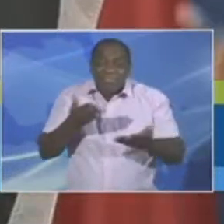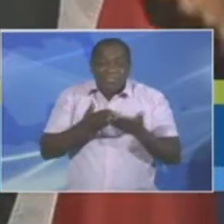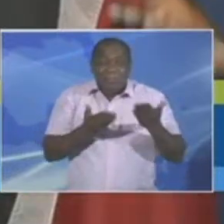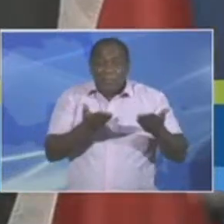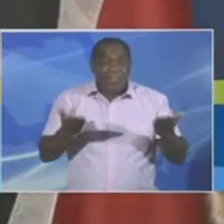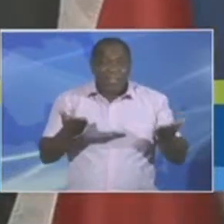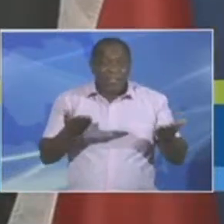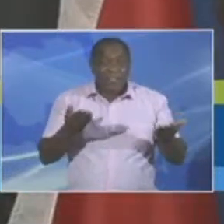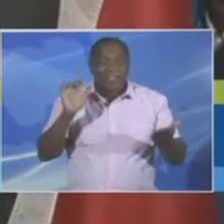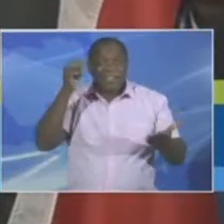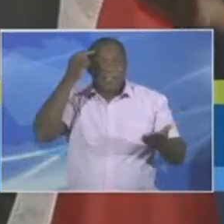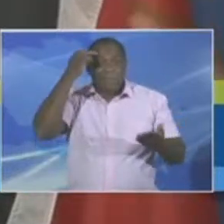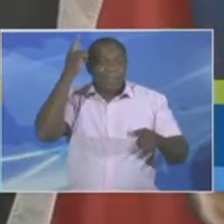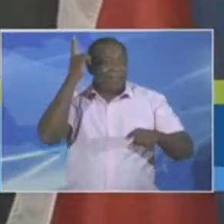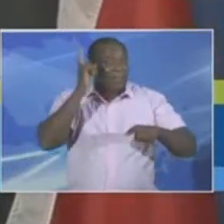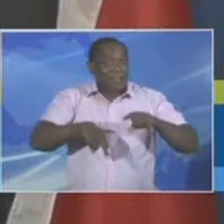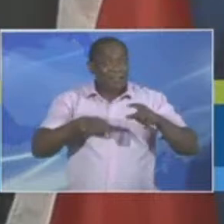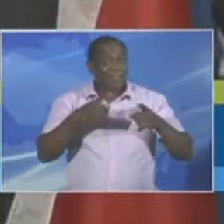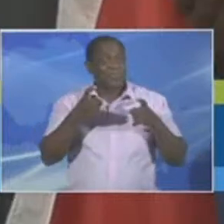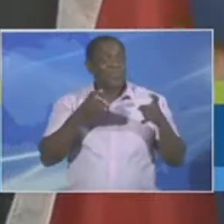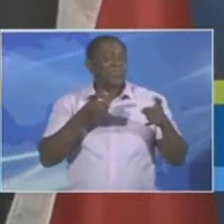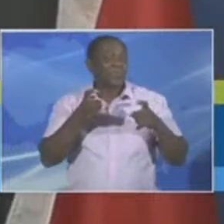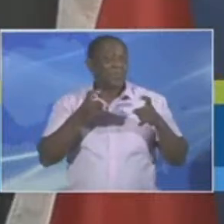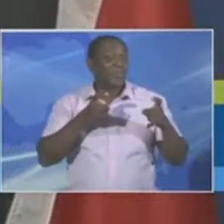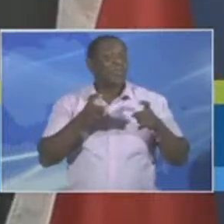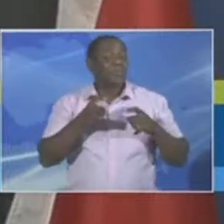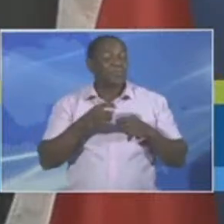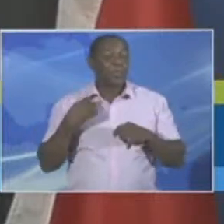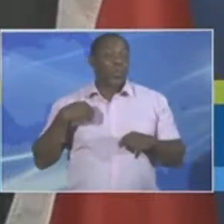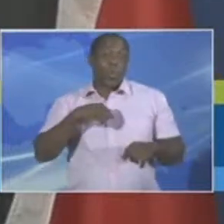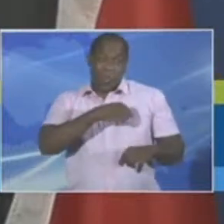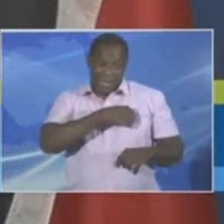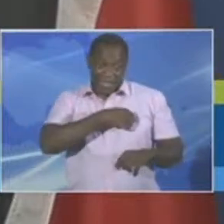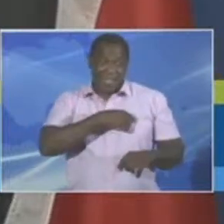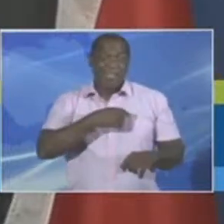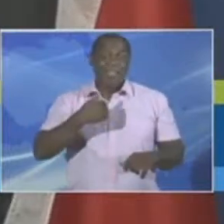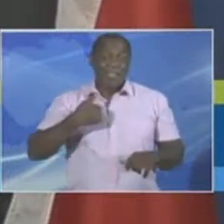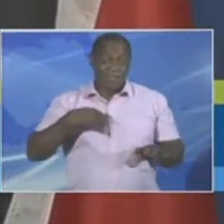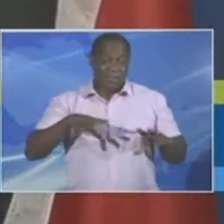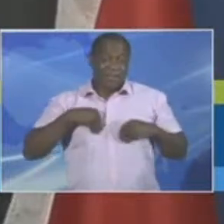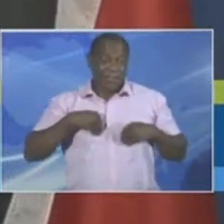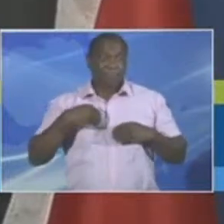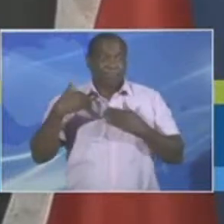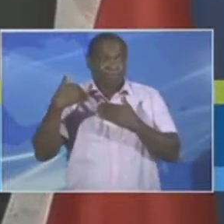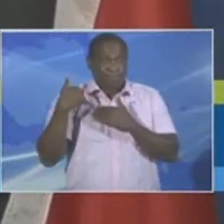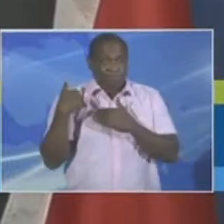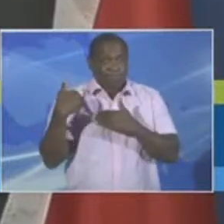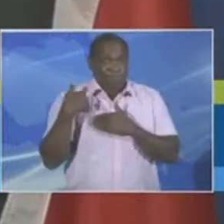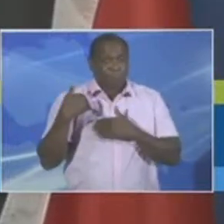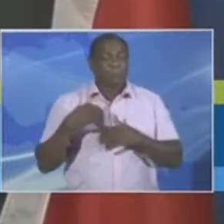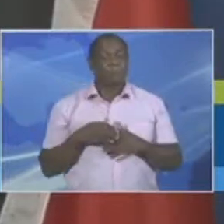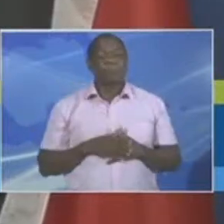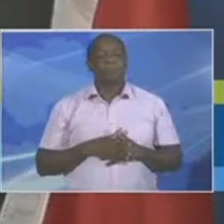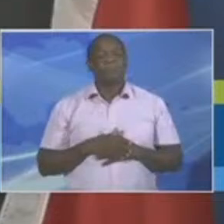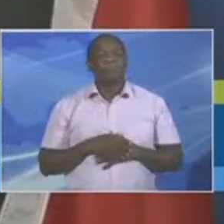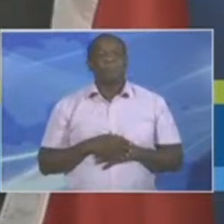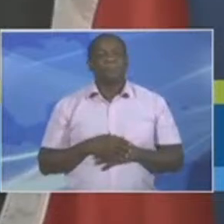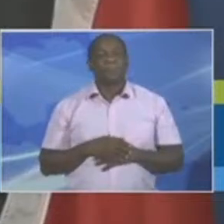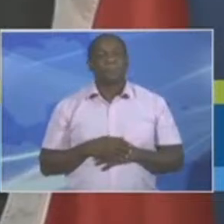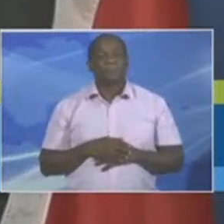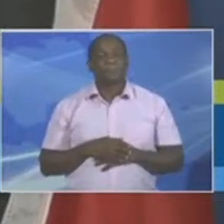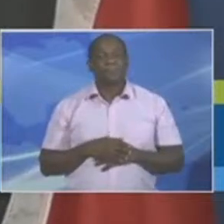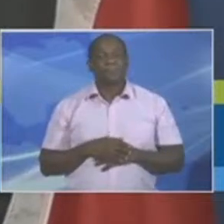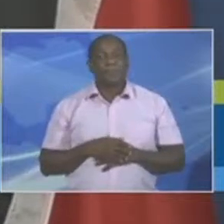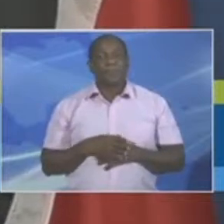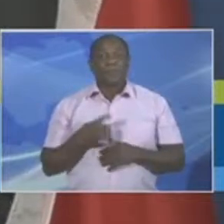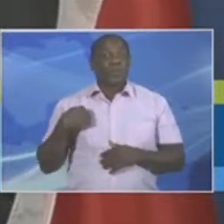Oils and fats and flour and grain and animal feed. Right? You eat a lot of chicken, but the chicken that we eat